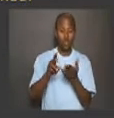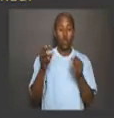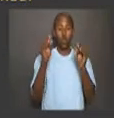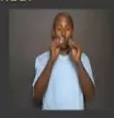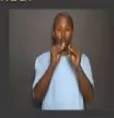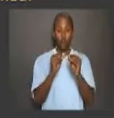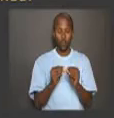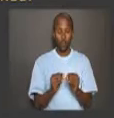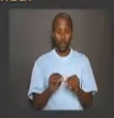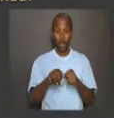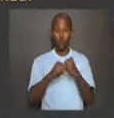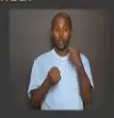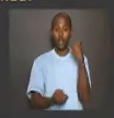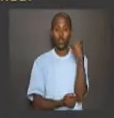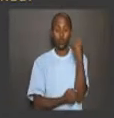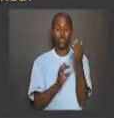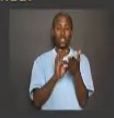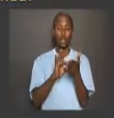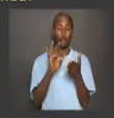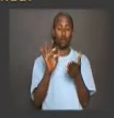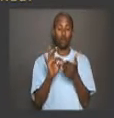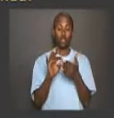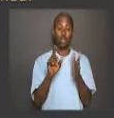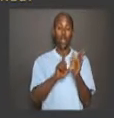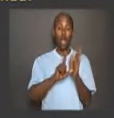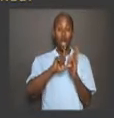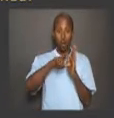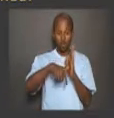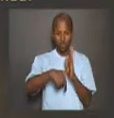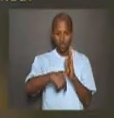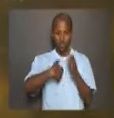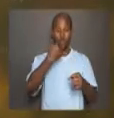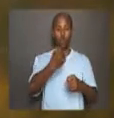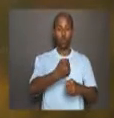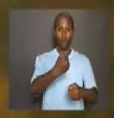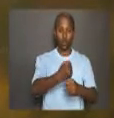calculated according to the number of hours worked.